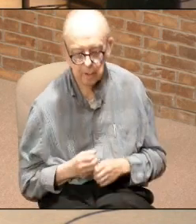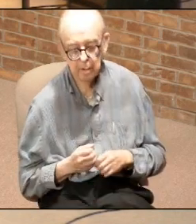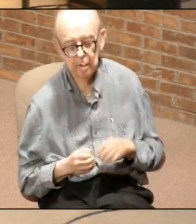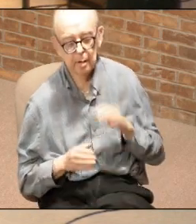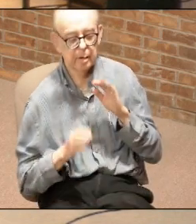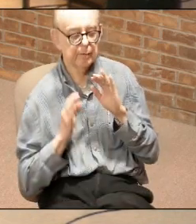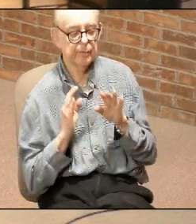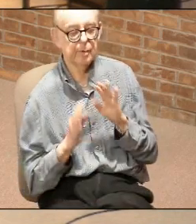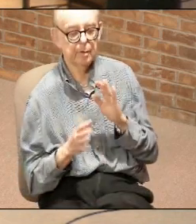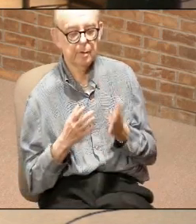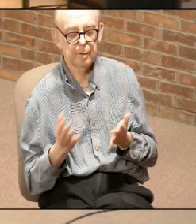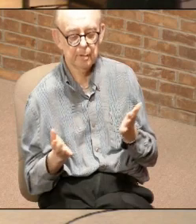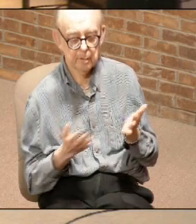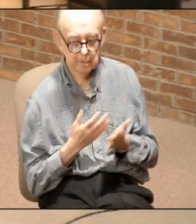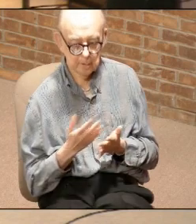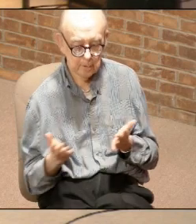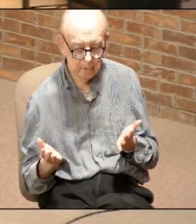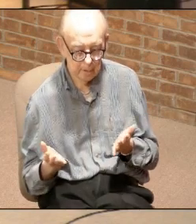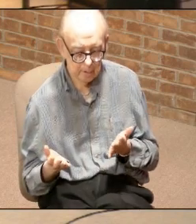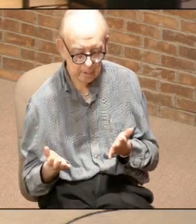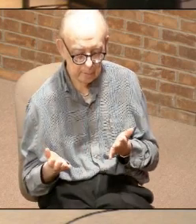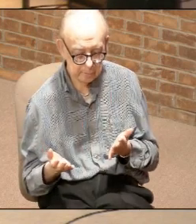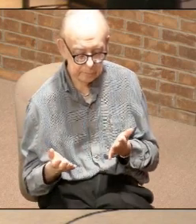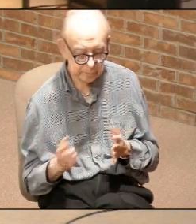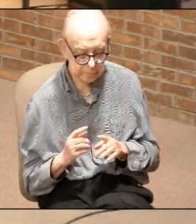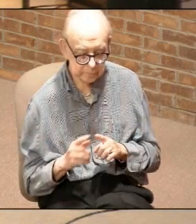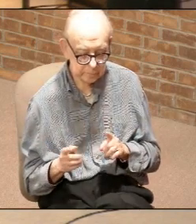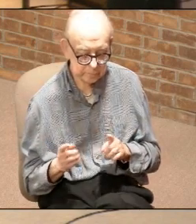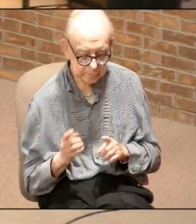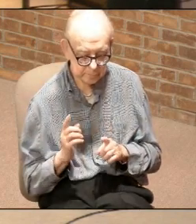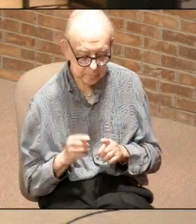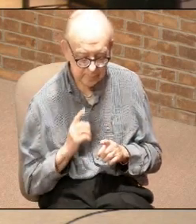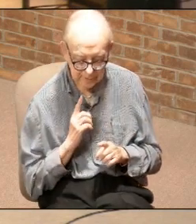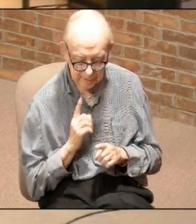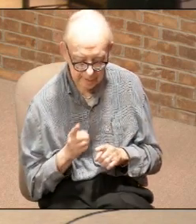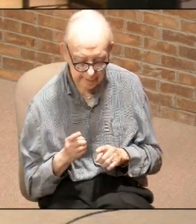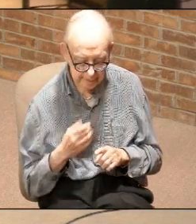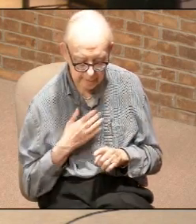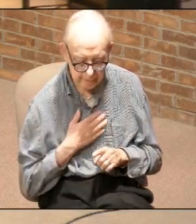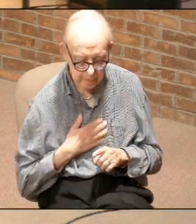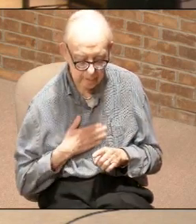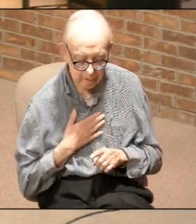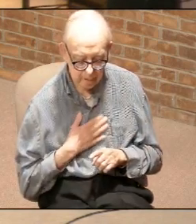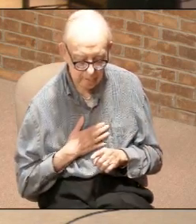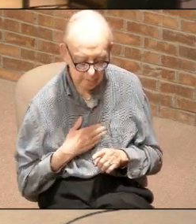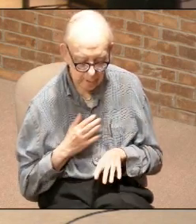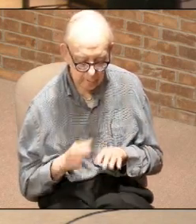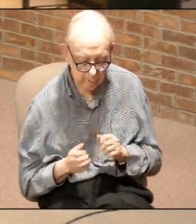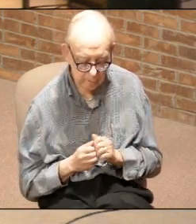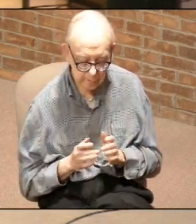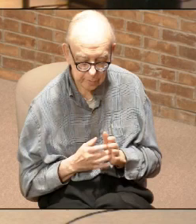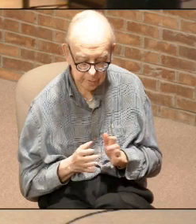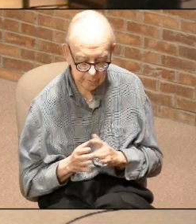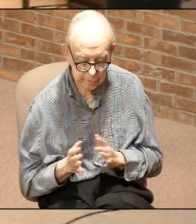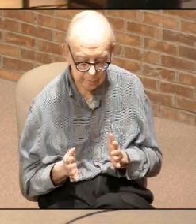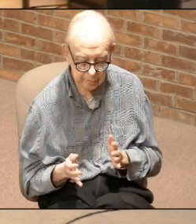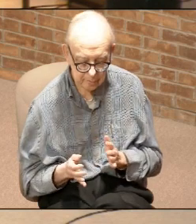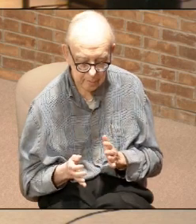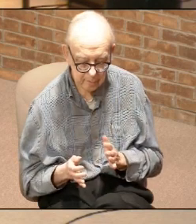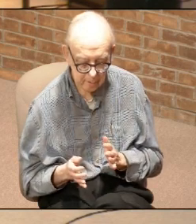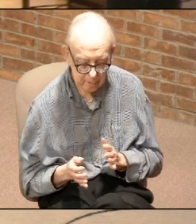frustrated and all those other things you know but i sure enjoy my my walk with jesus okay